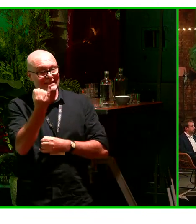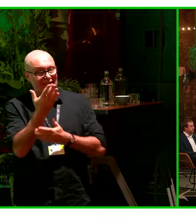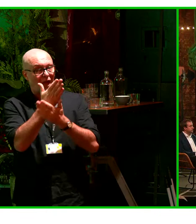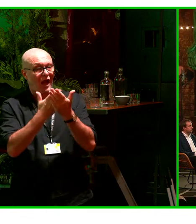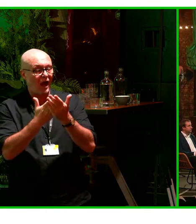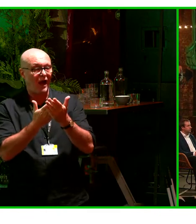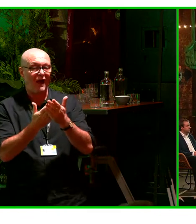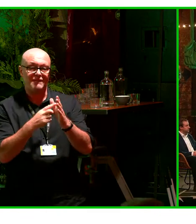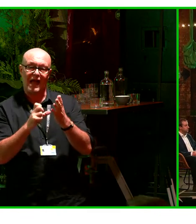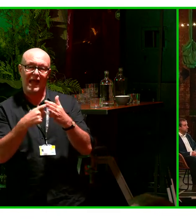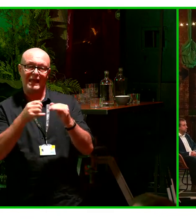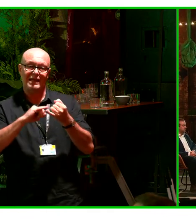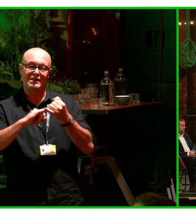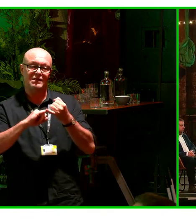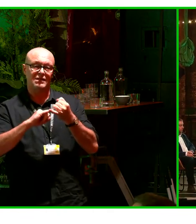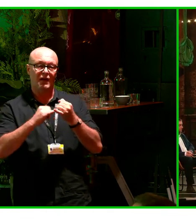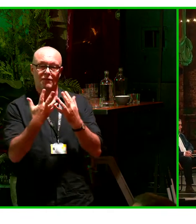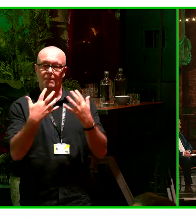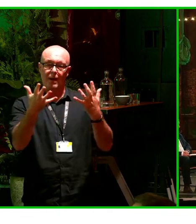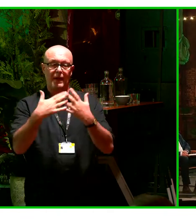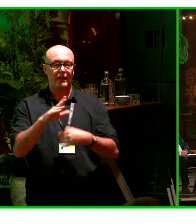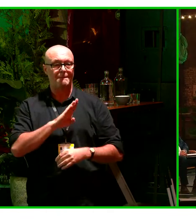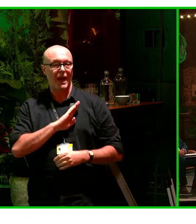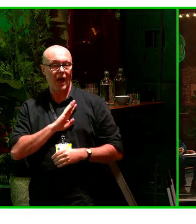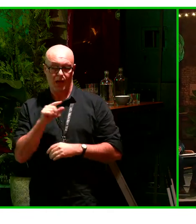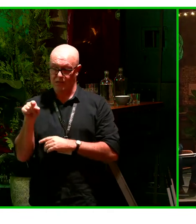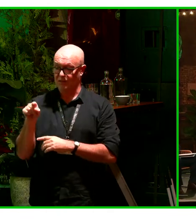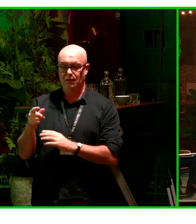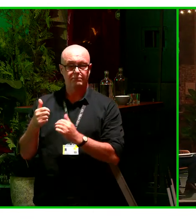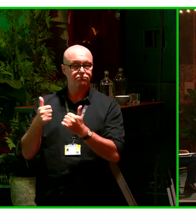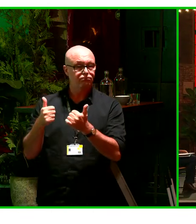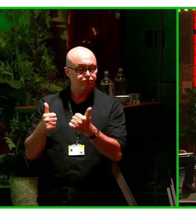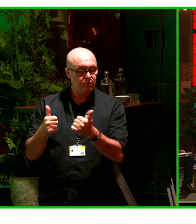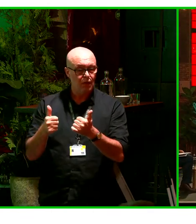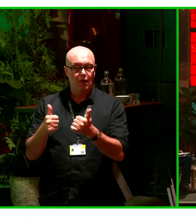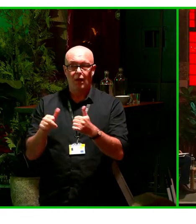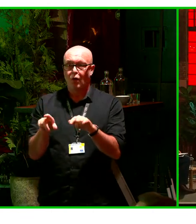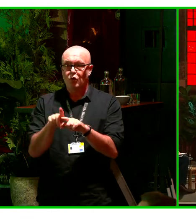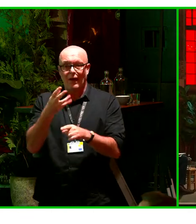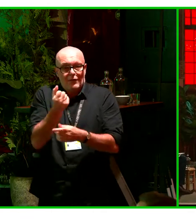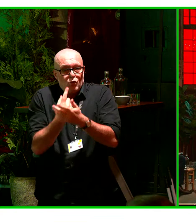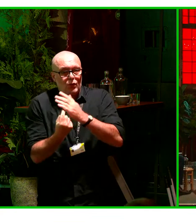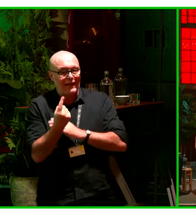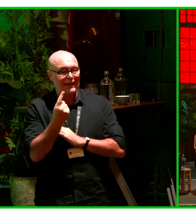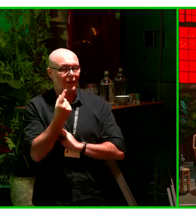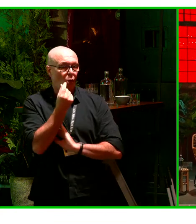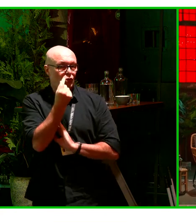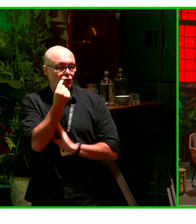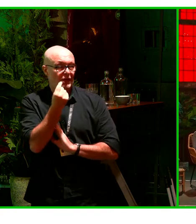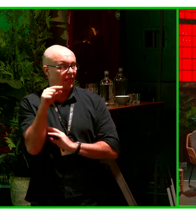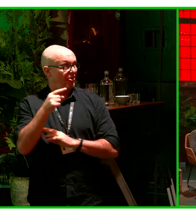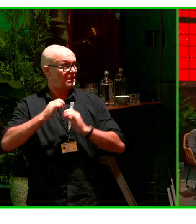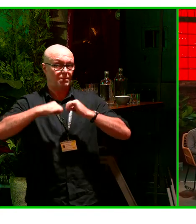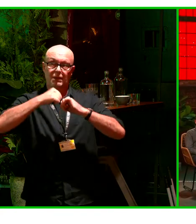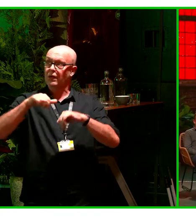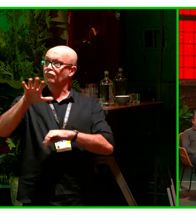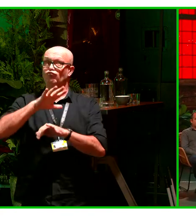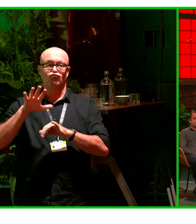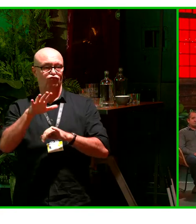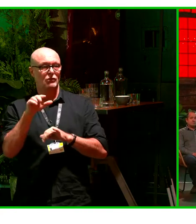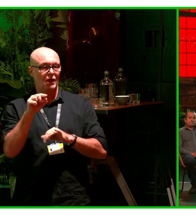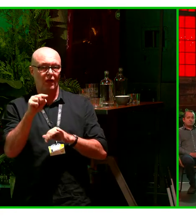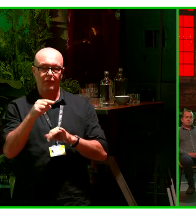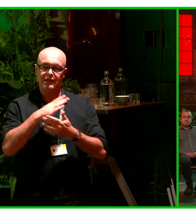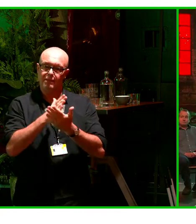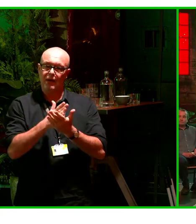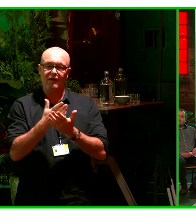a public park. And as we have this unique opportunity, the building that you're in is part